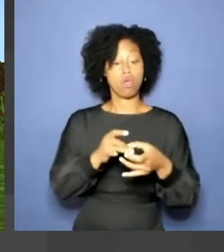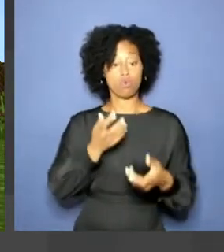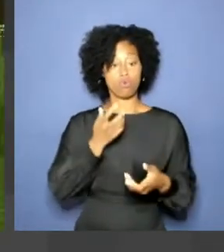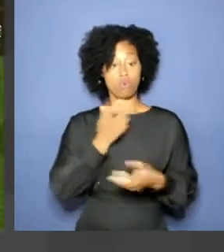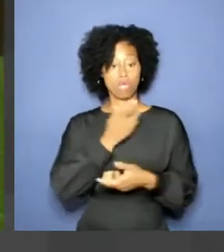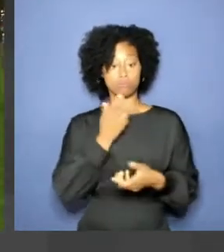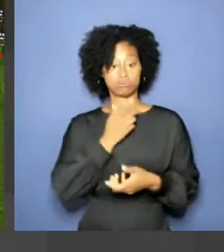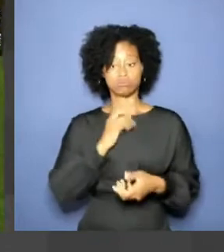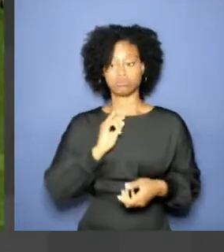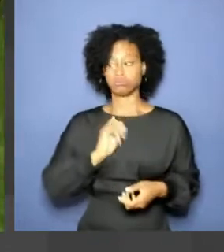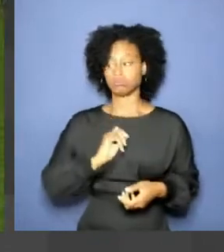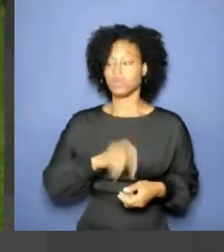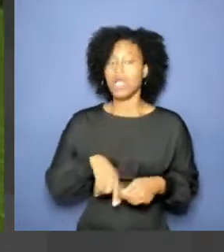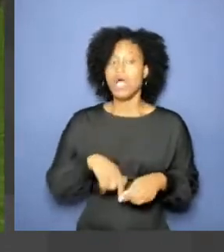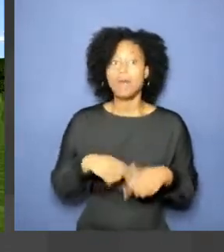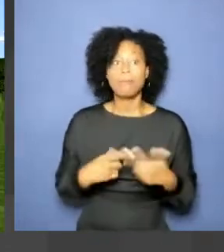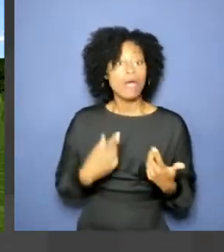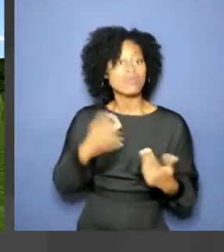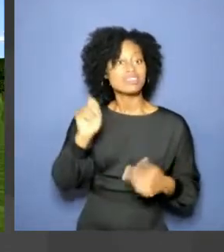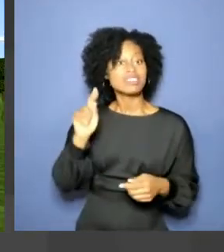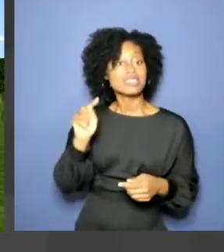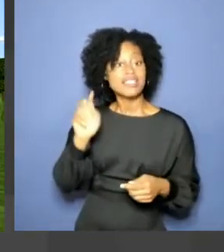How about Steve and Creeper?